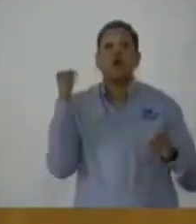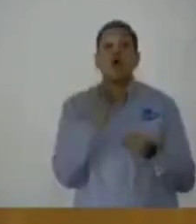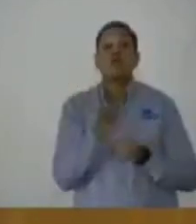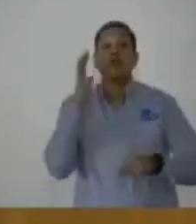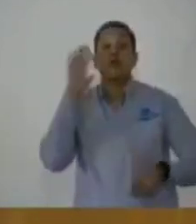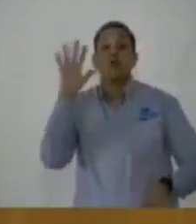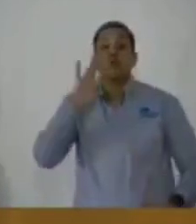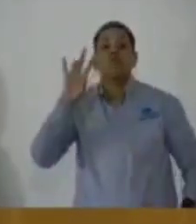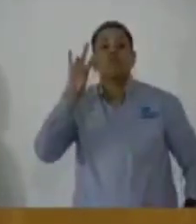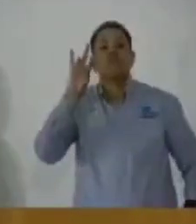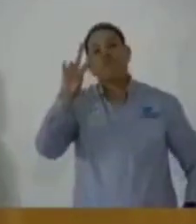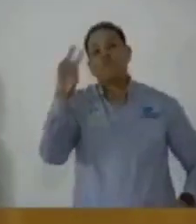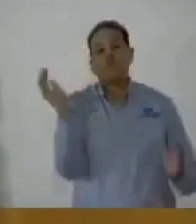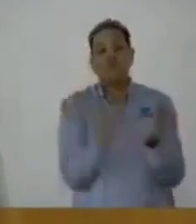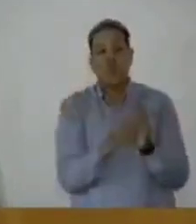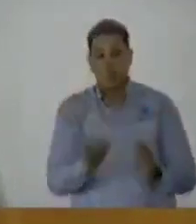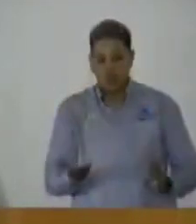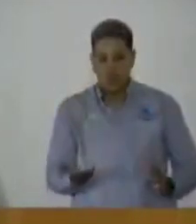be